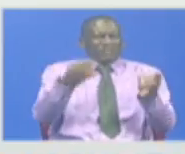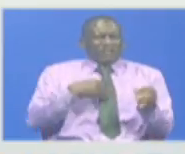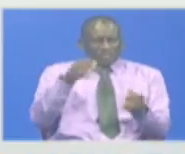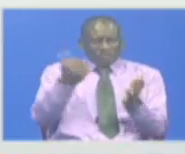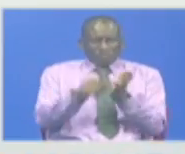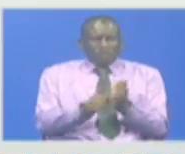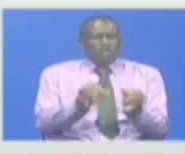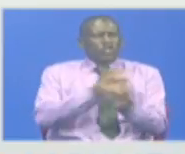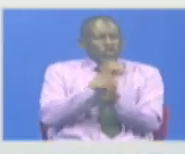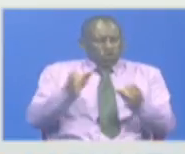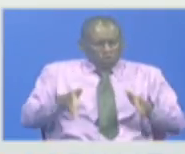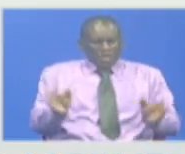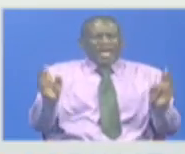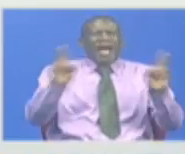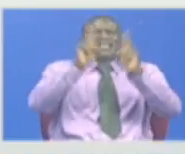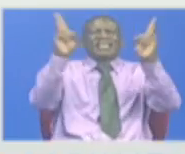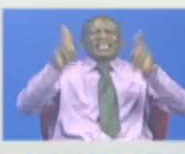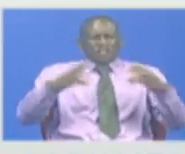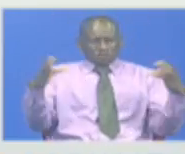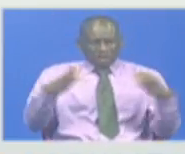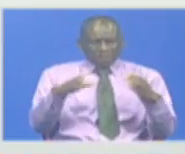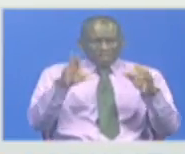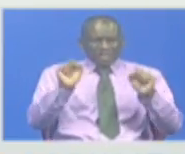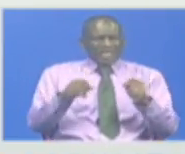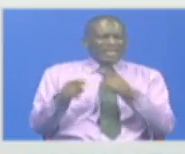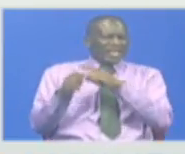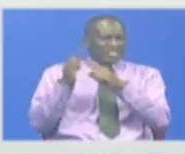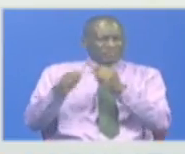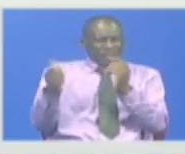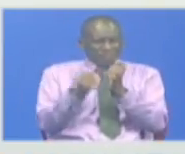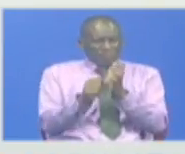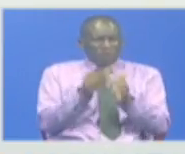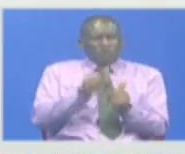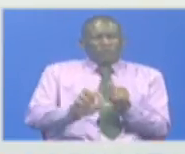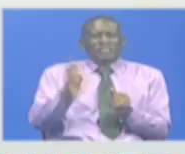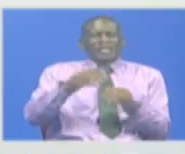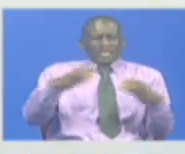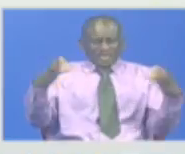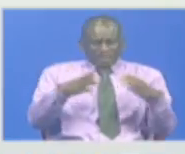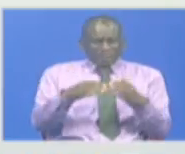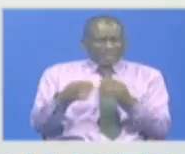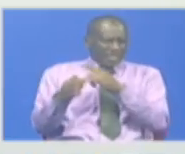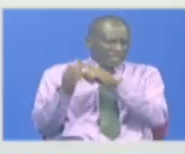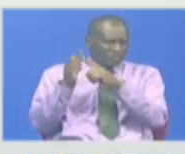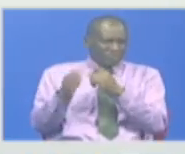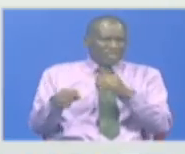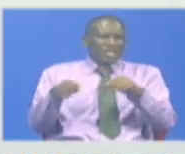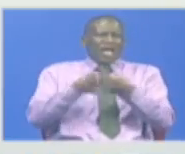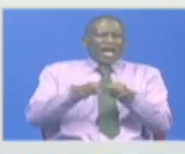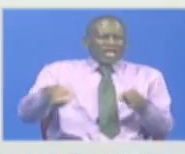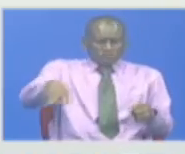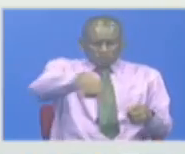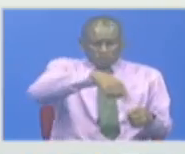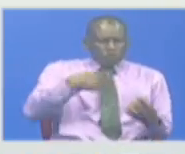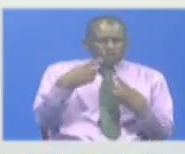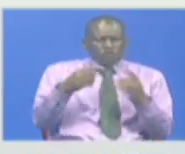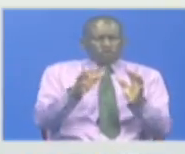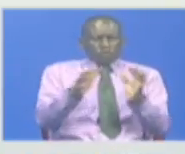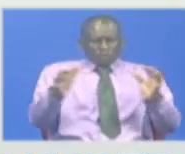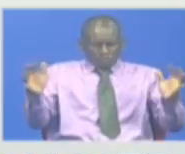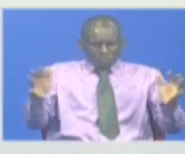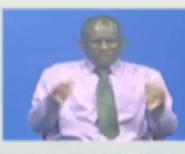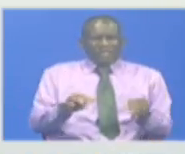way a multinational can go through the problems that local companies go. So even as we talk of expanding our